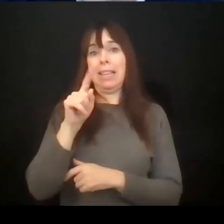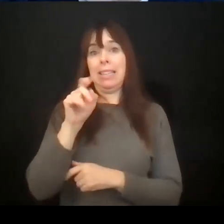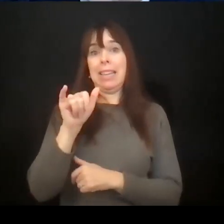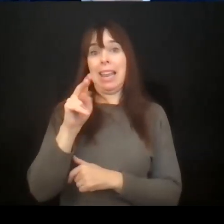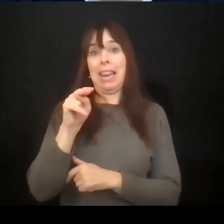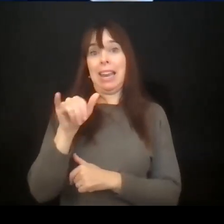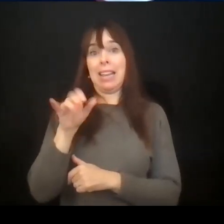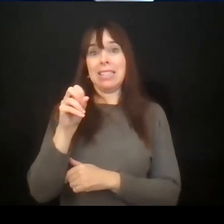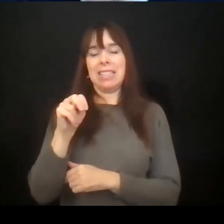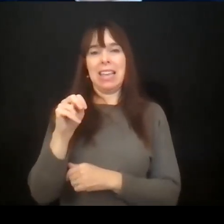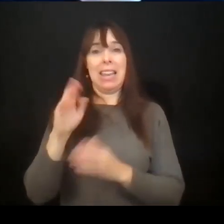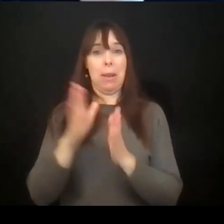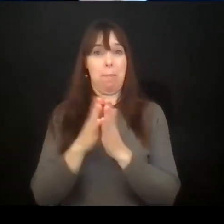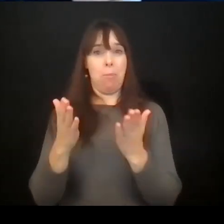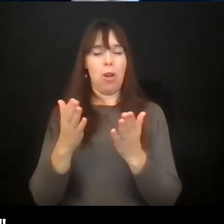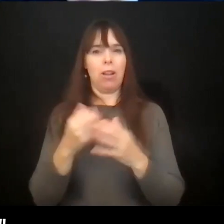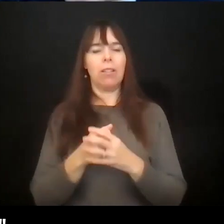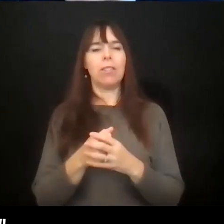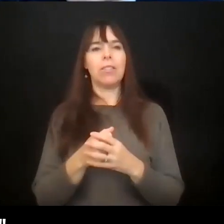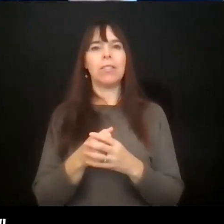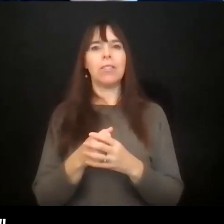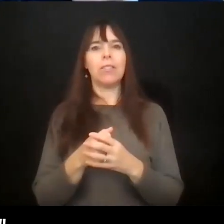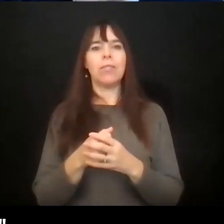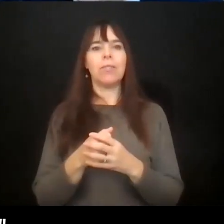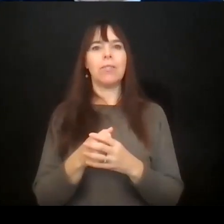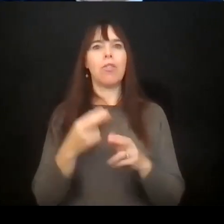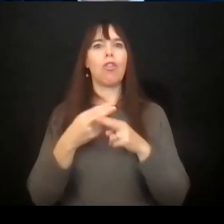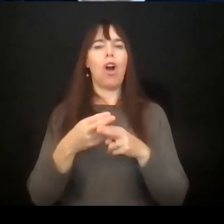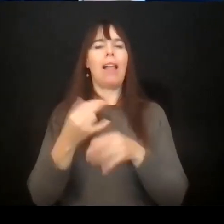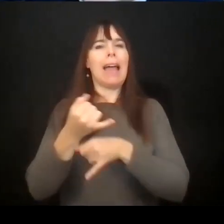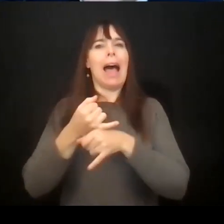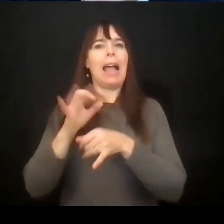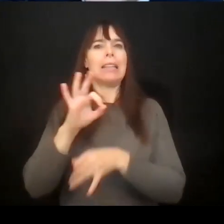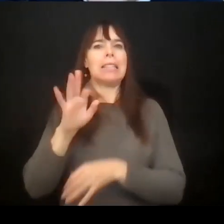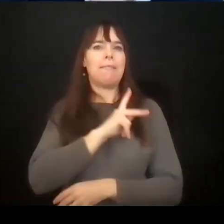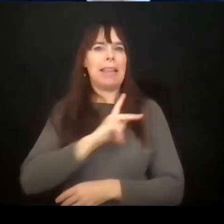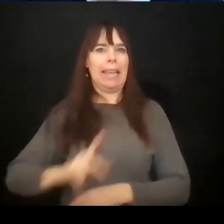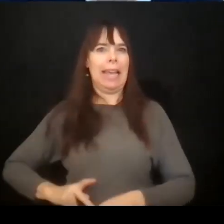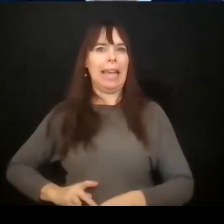Tennyson's book, The Isles of the King.